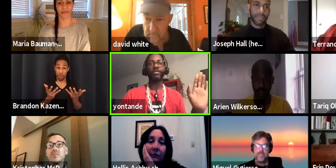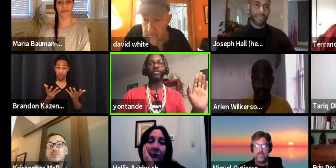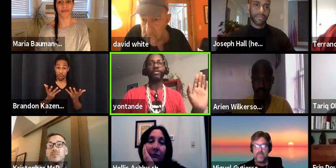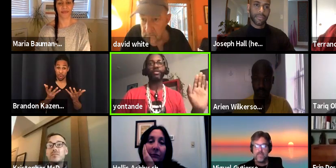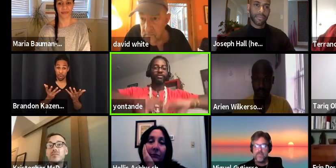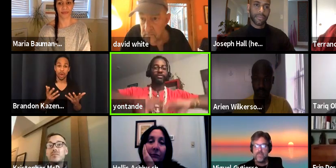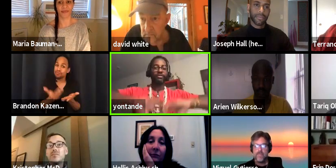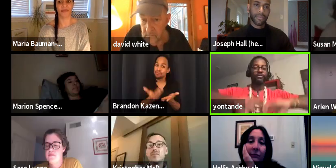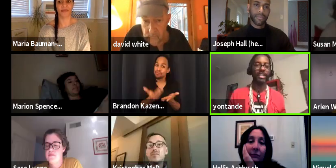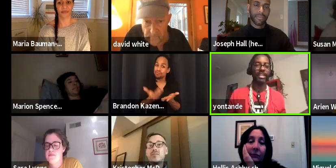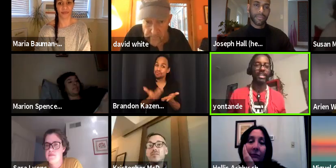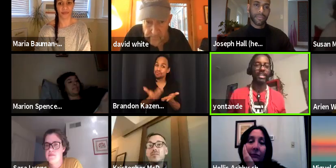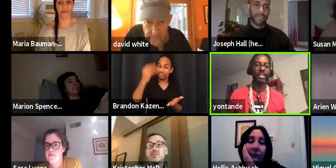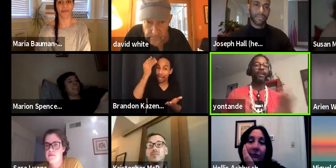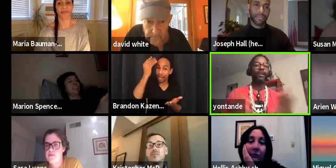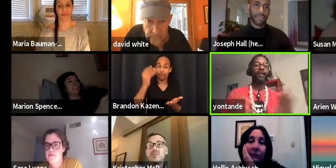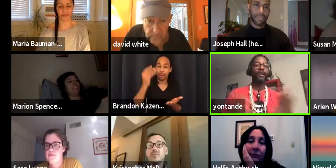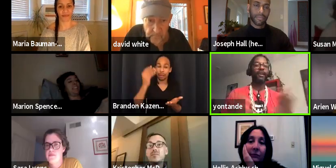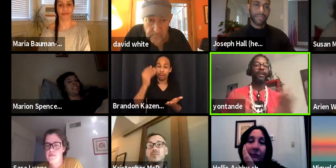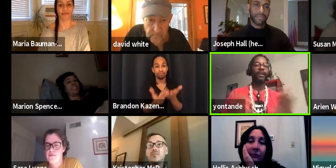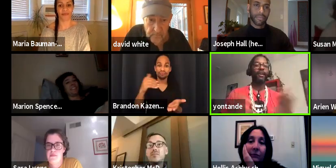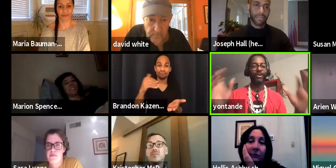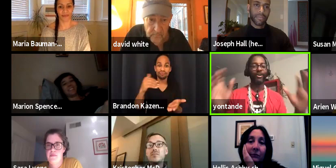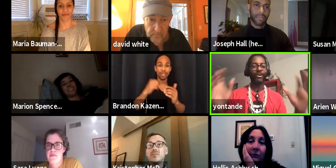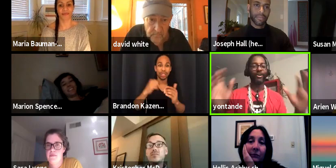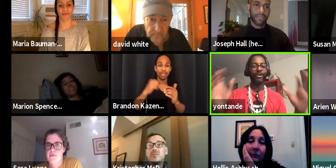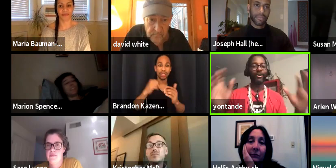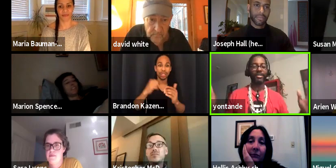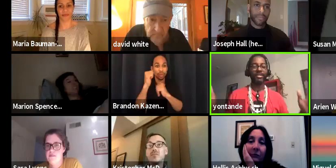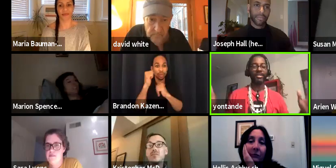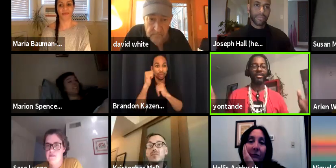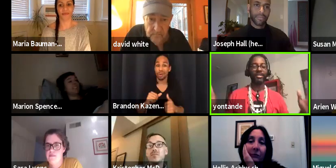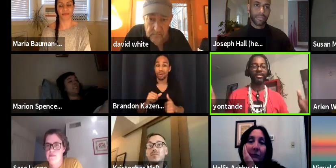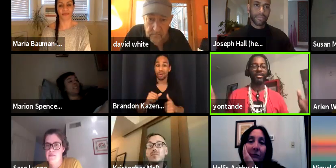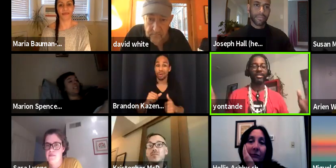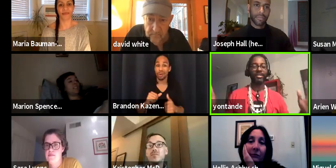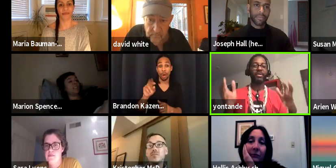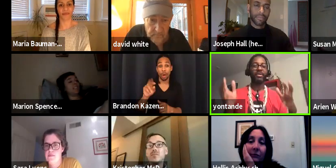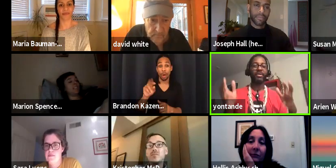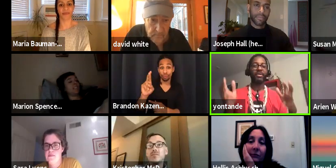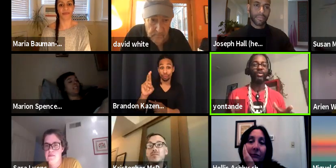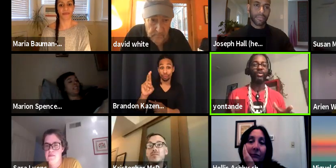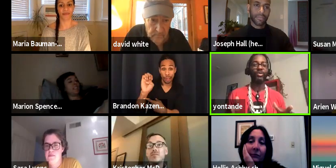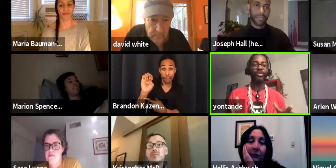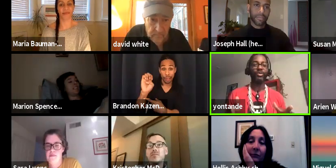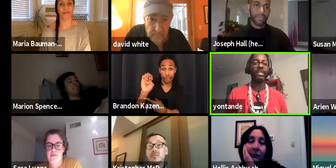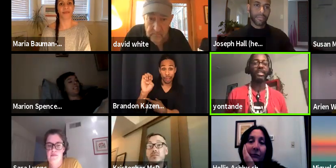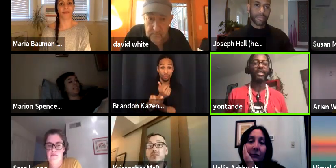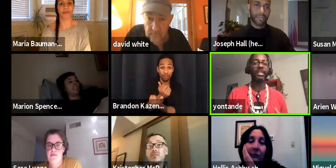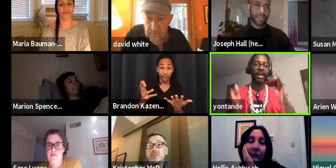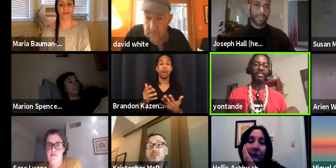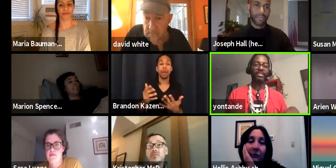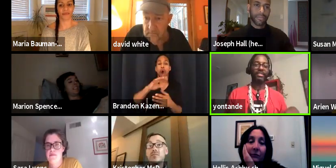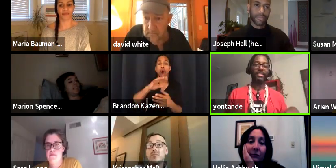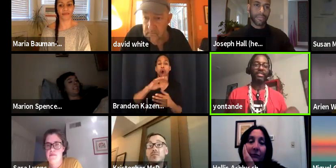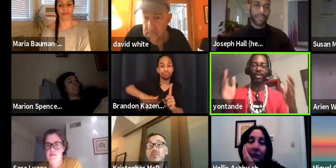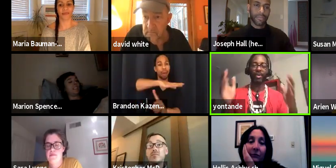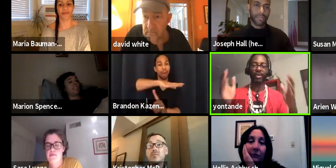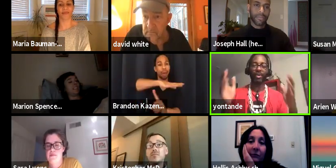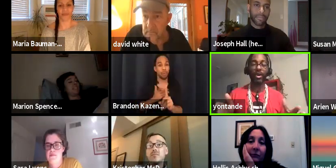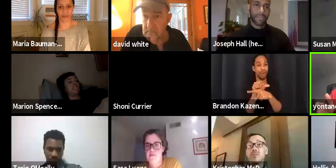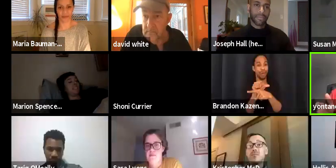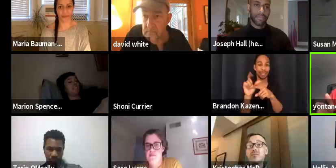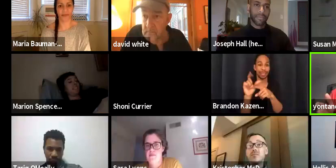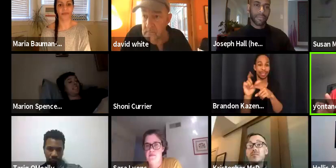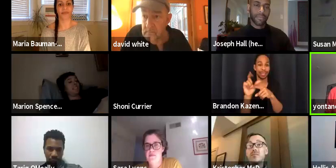restructure, just re-R-E around the practices that we've been holding as our